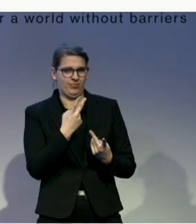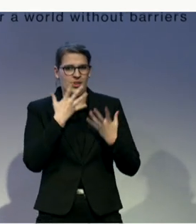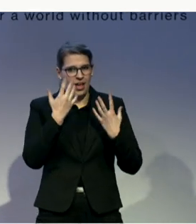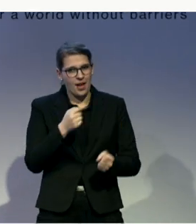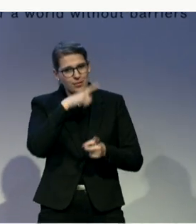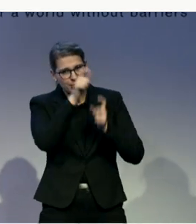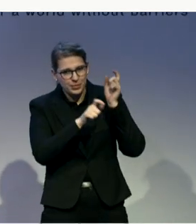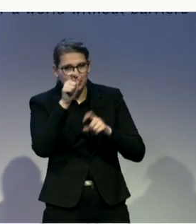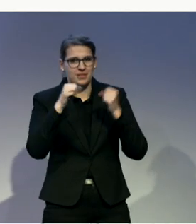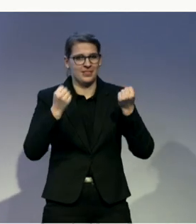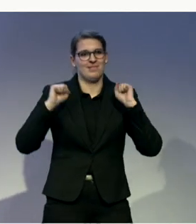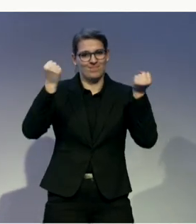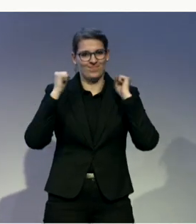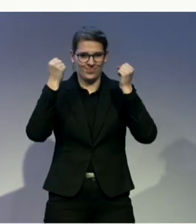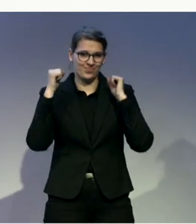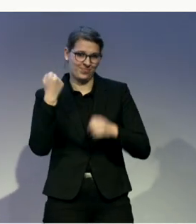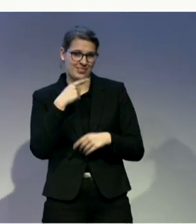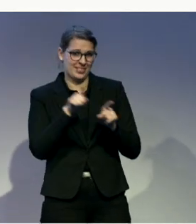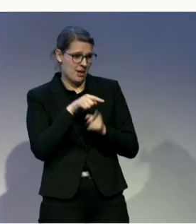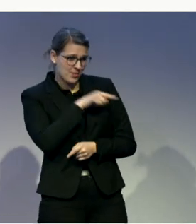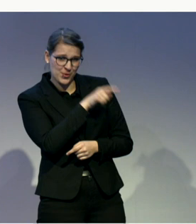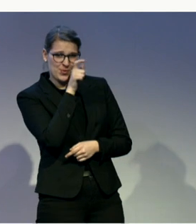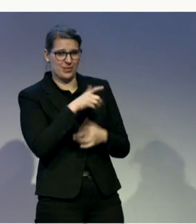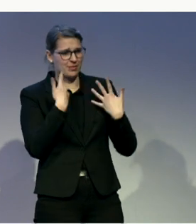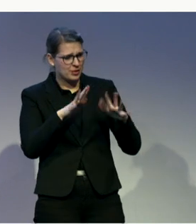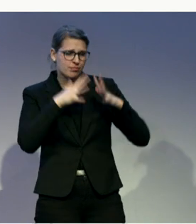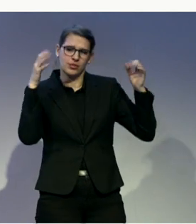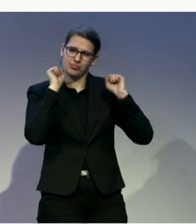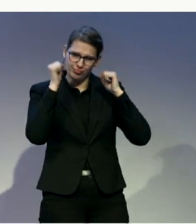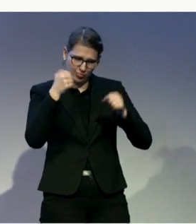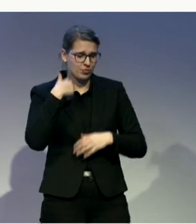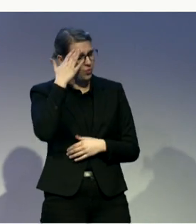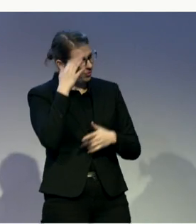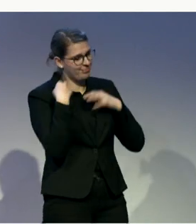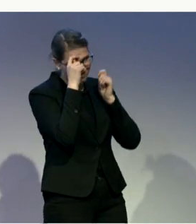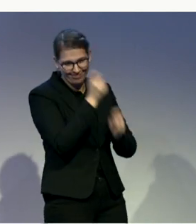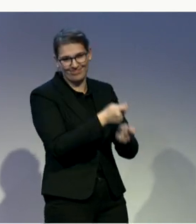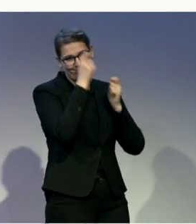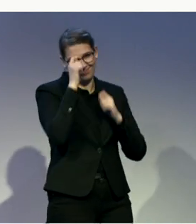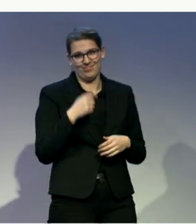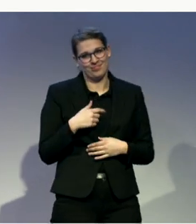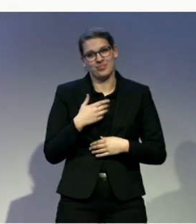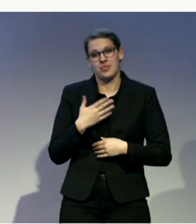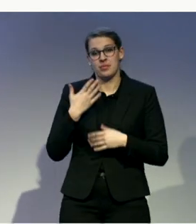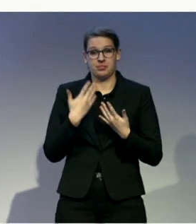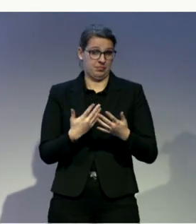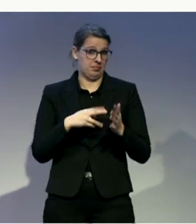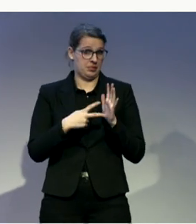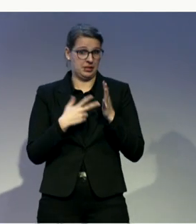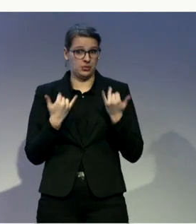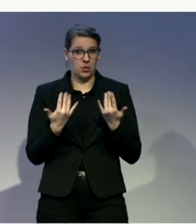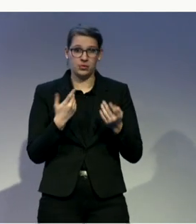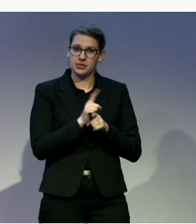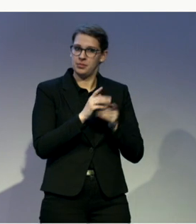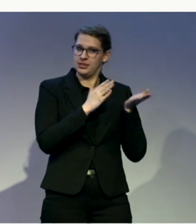And it's really the way the service providers can really advance into the implementation